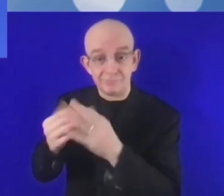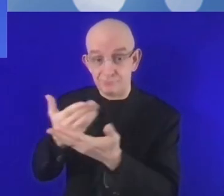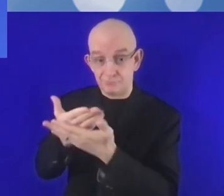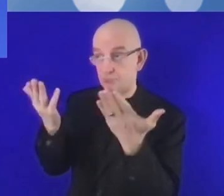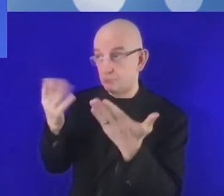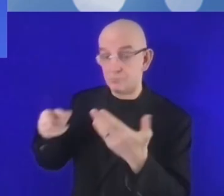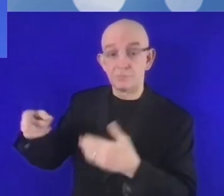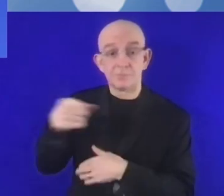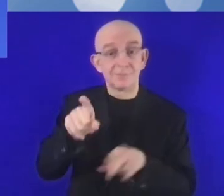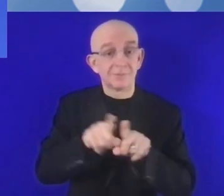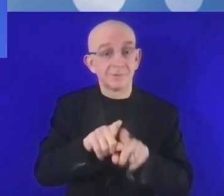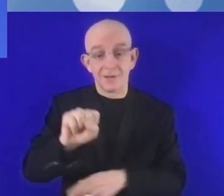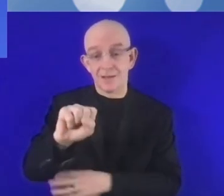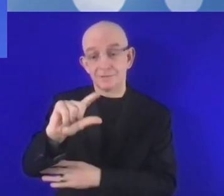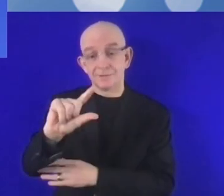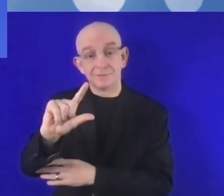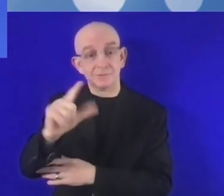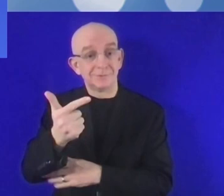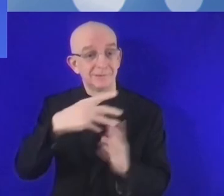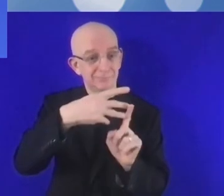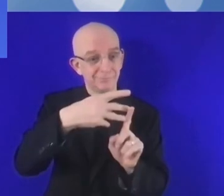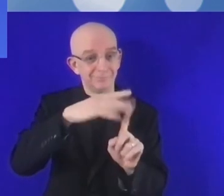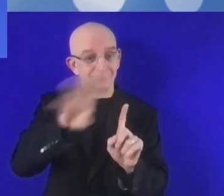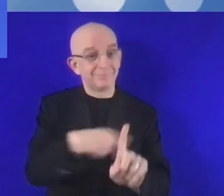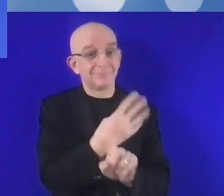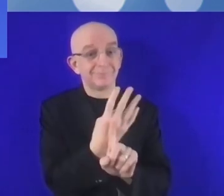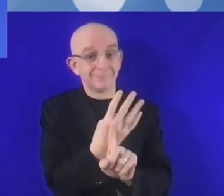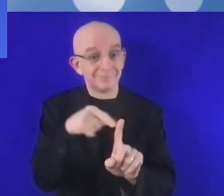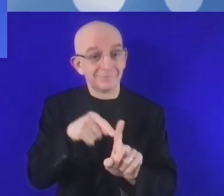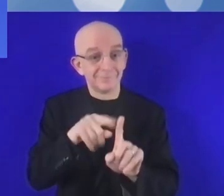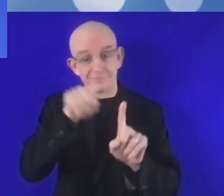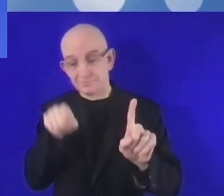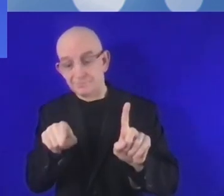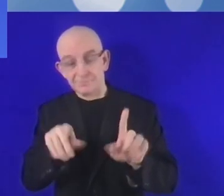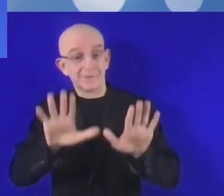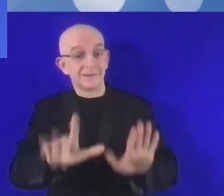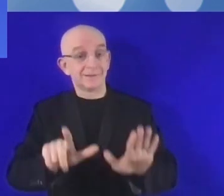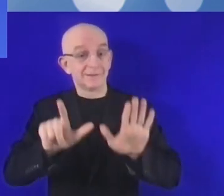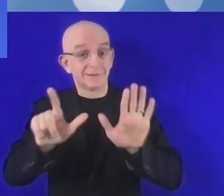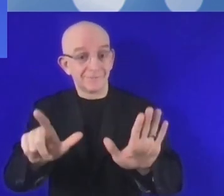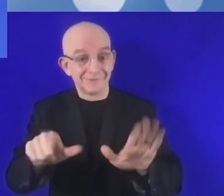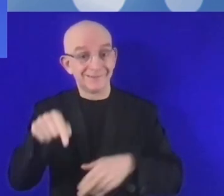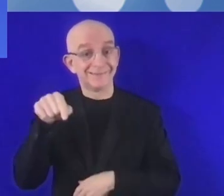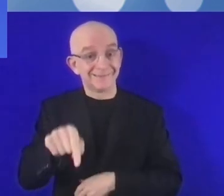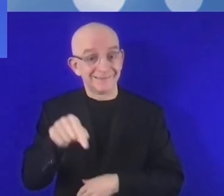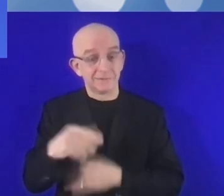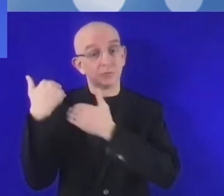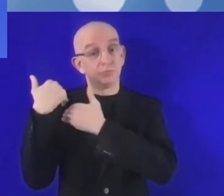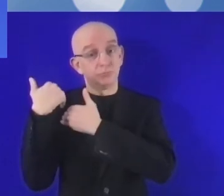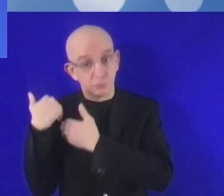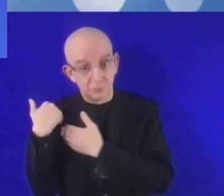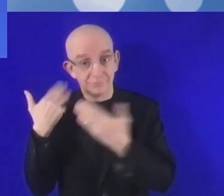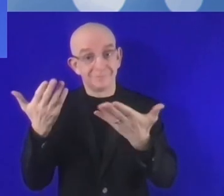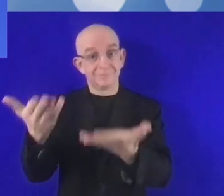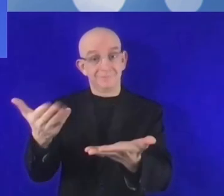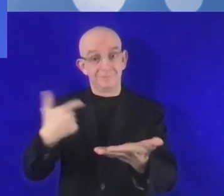me as the IGF youth representative to spread program and benefits